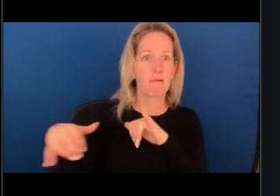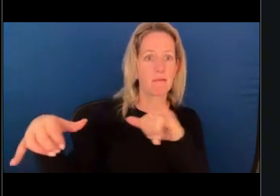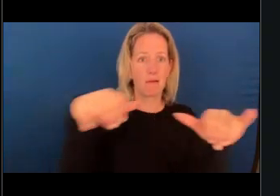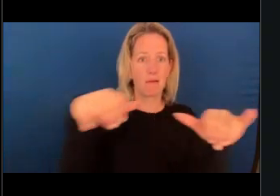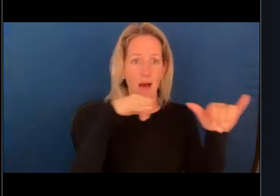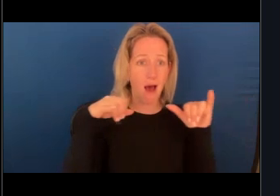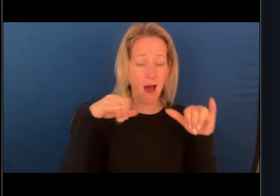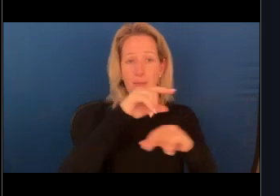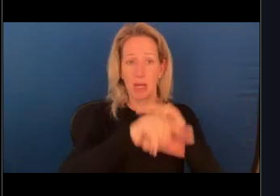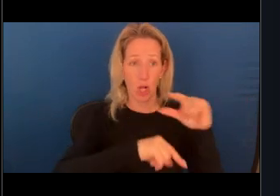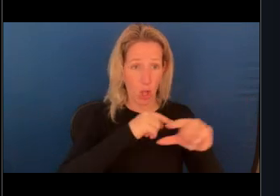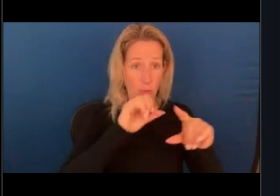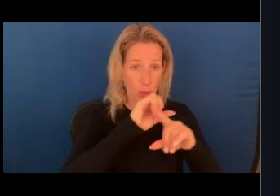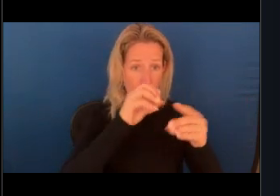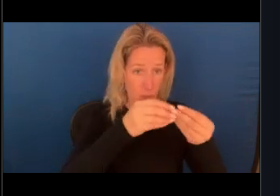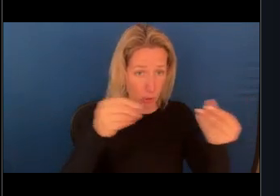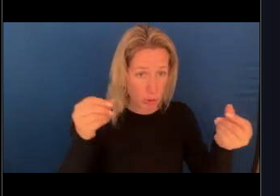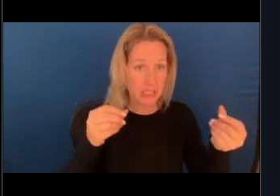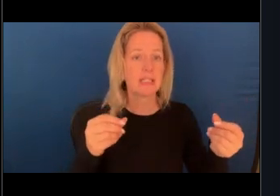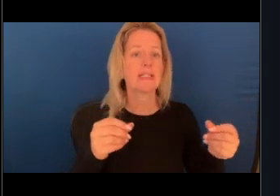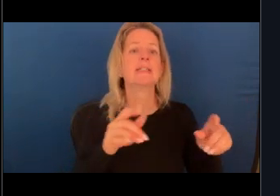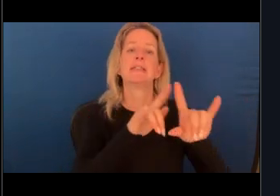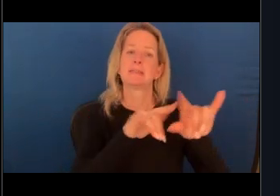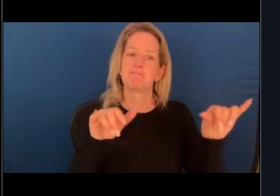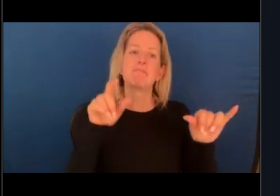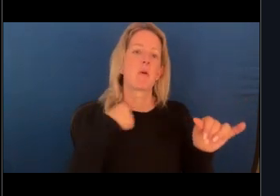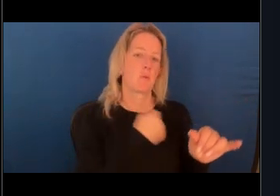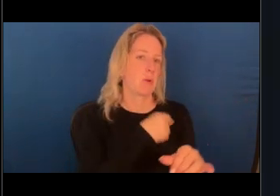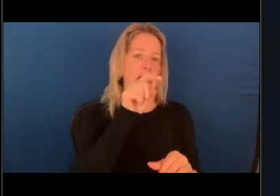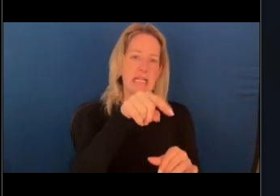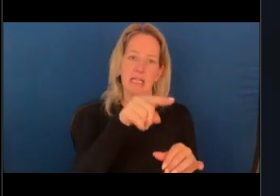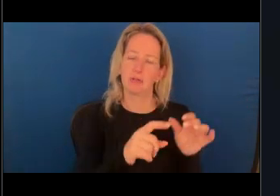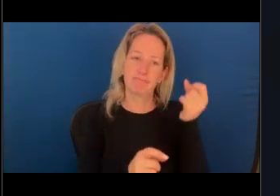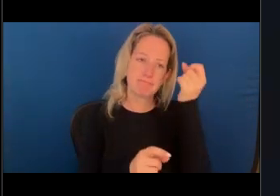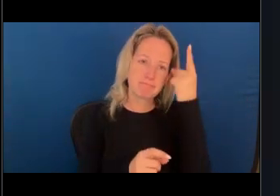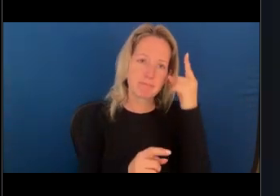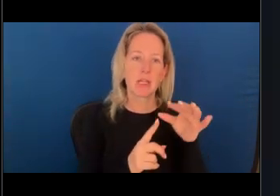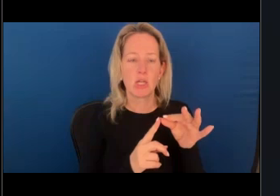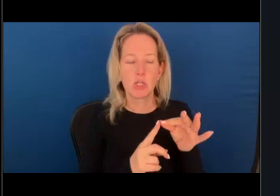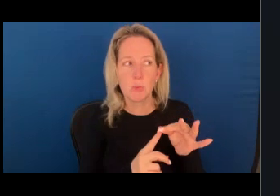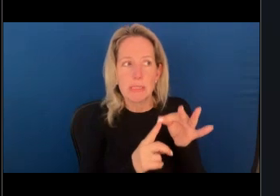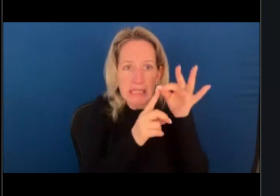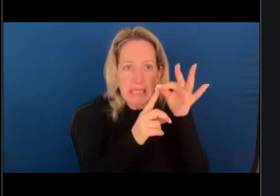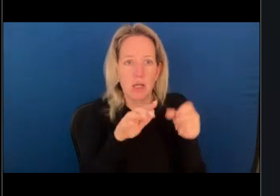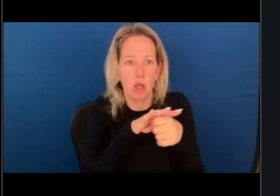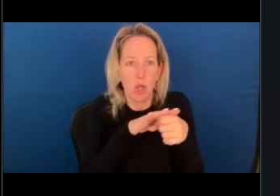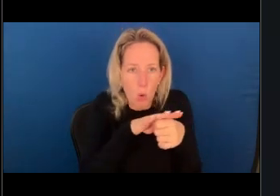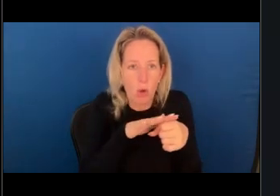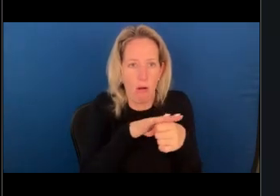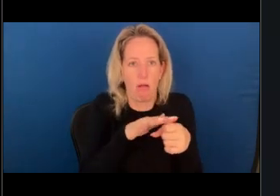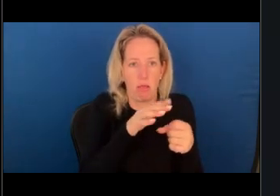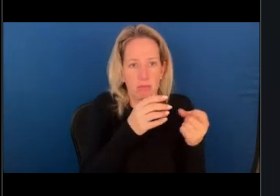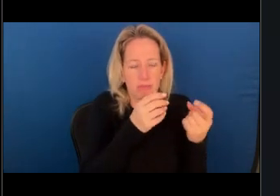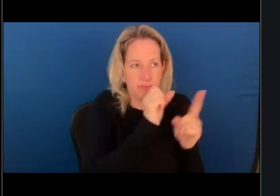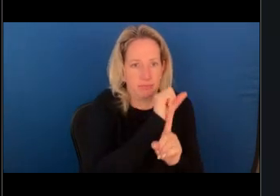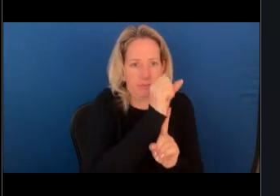need to be really mindful of the unique local context in which we're thinking of implementing